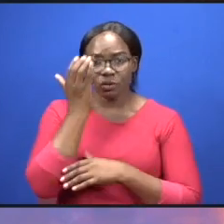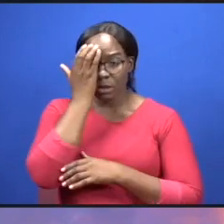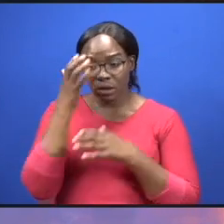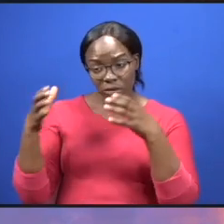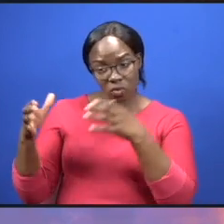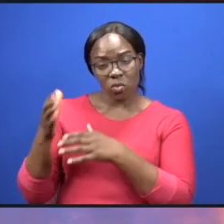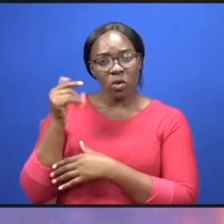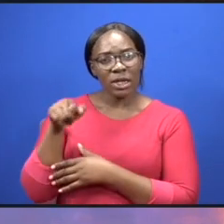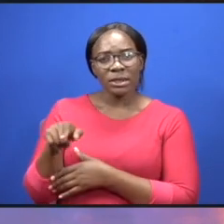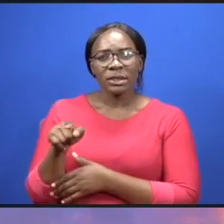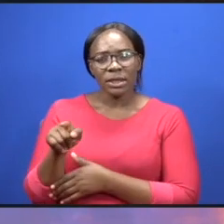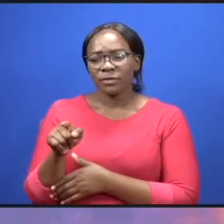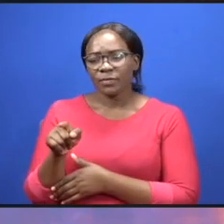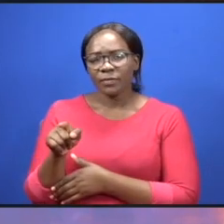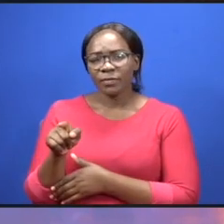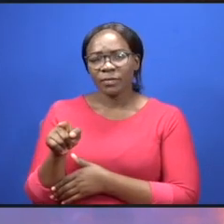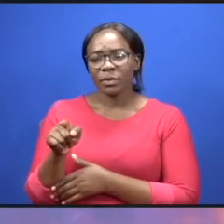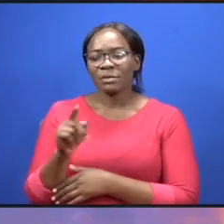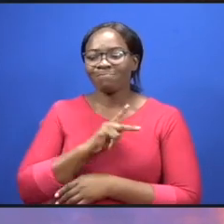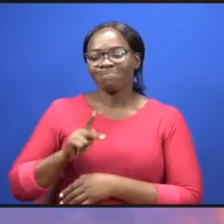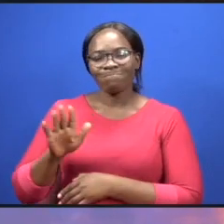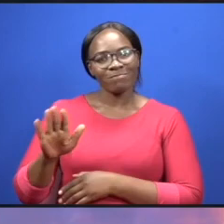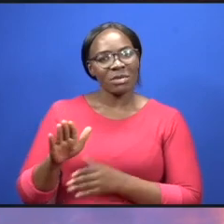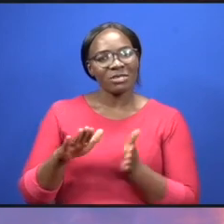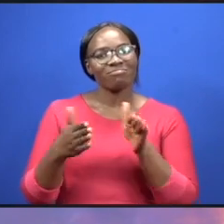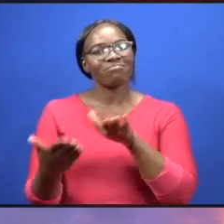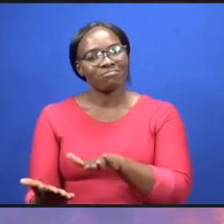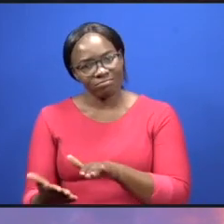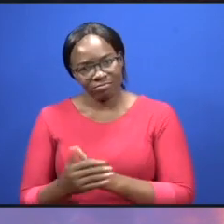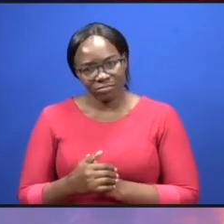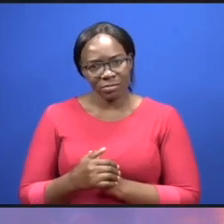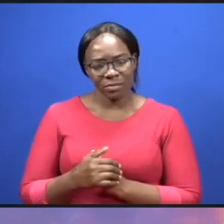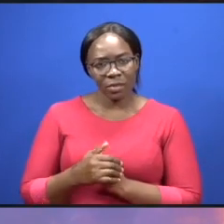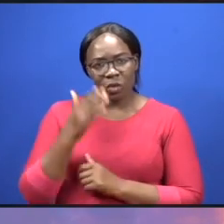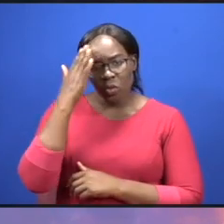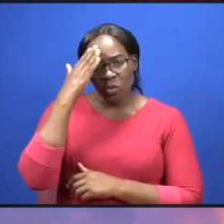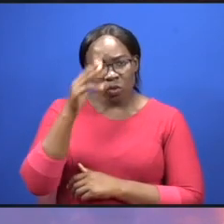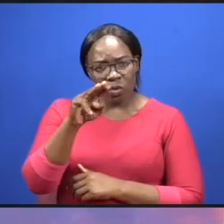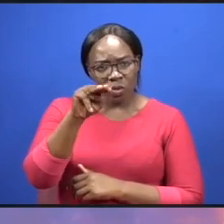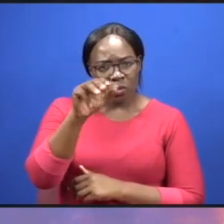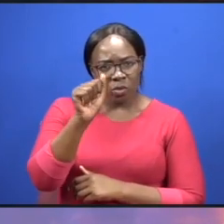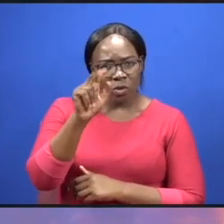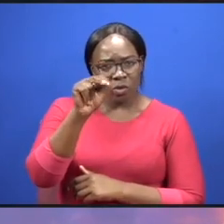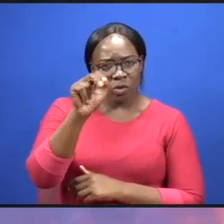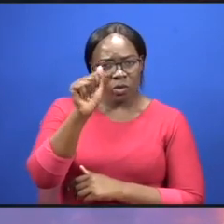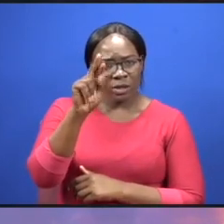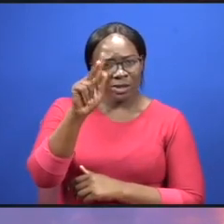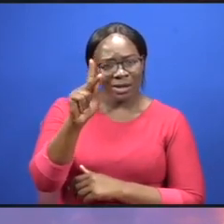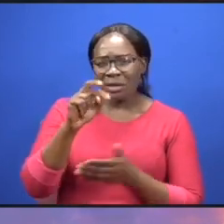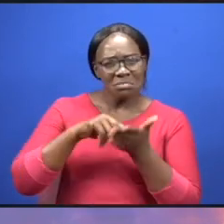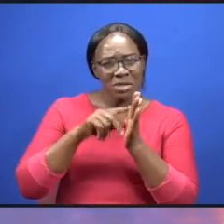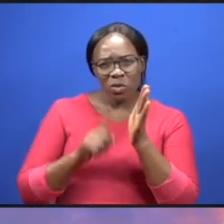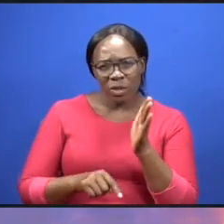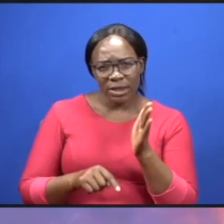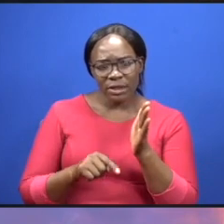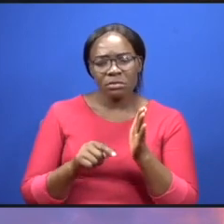Israel because their monarch passed away. Monarchy and monarchs are representatives of order,